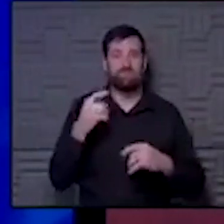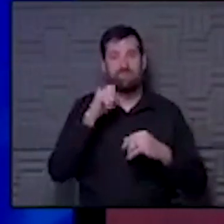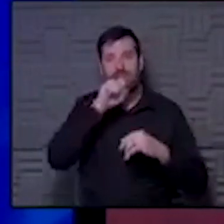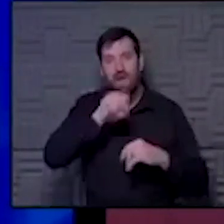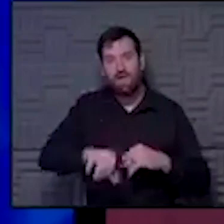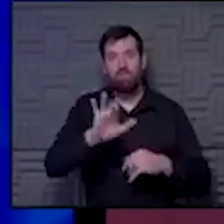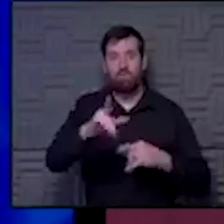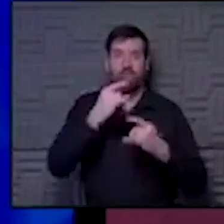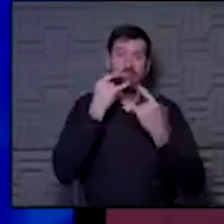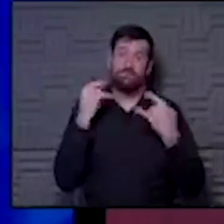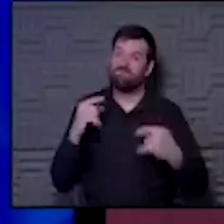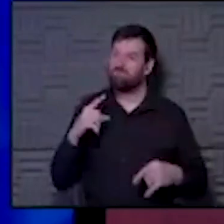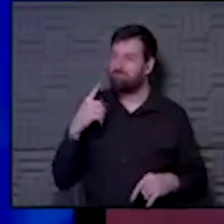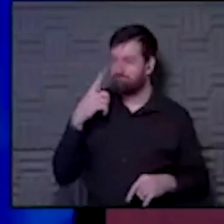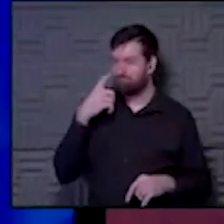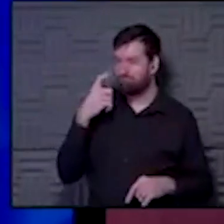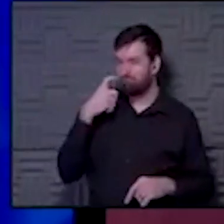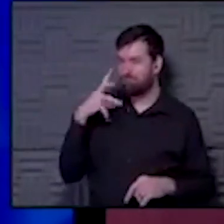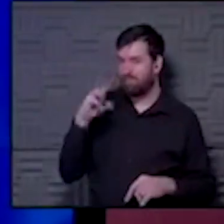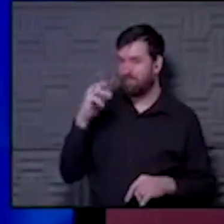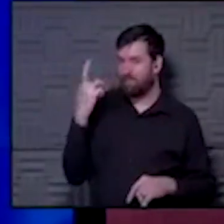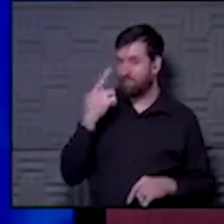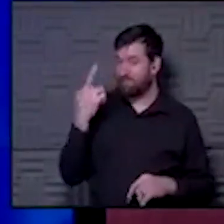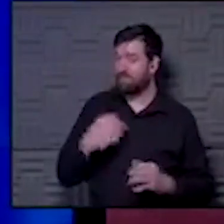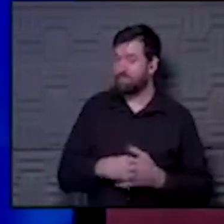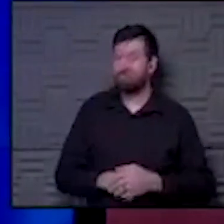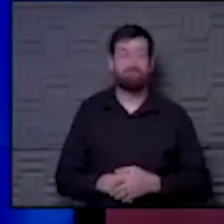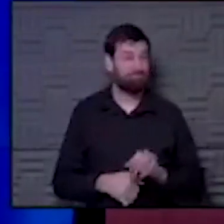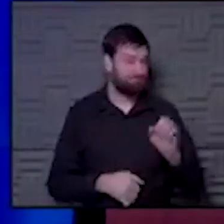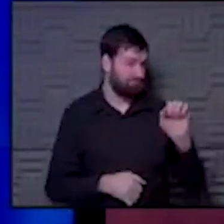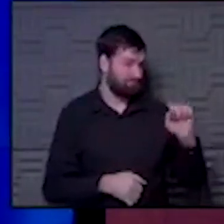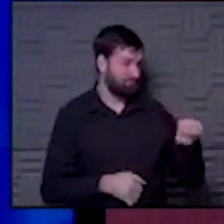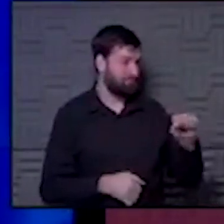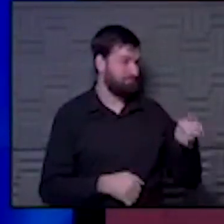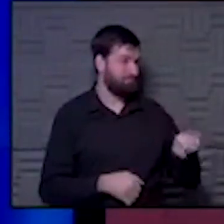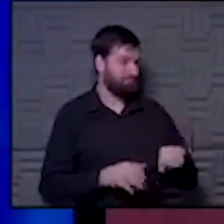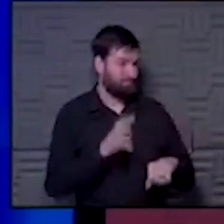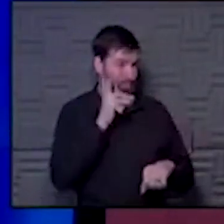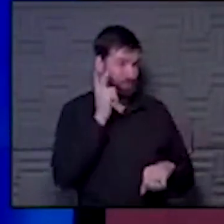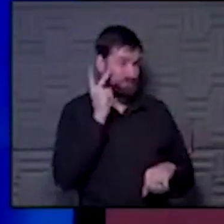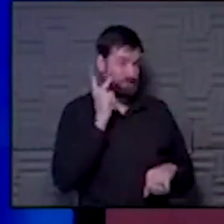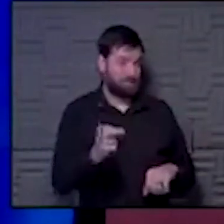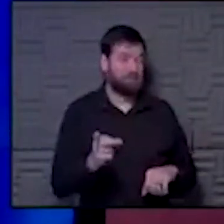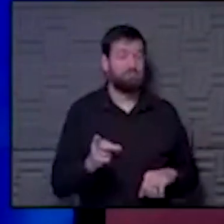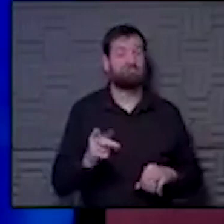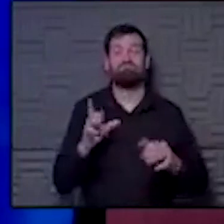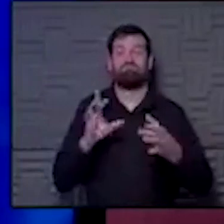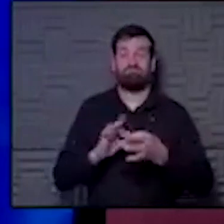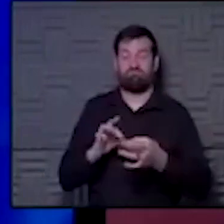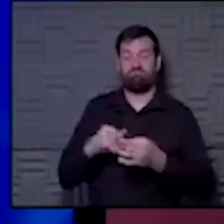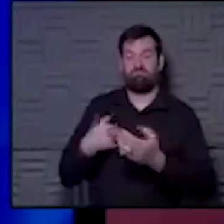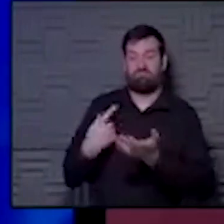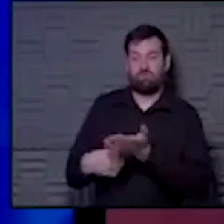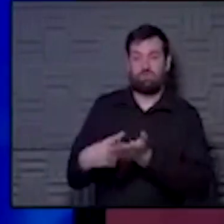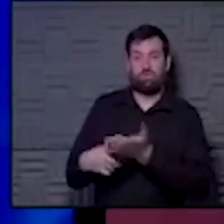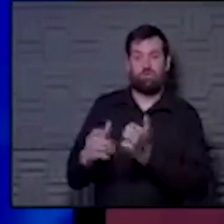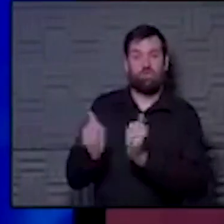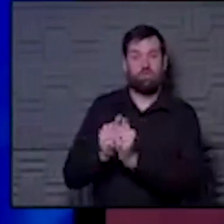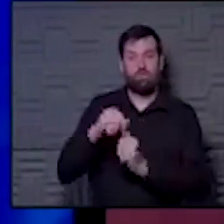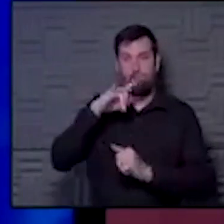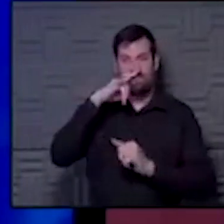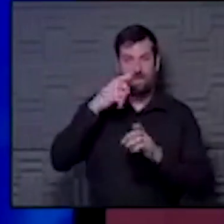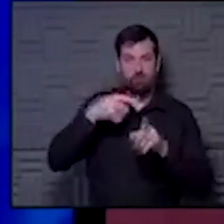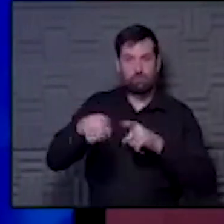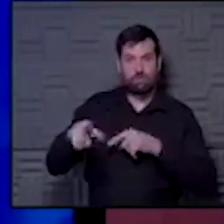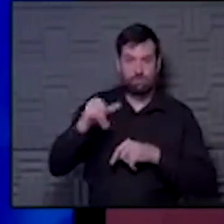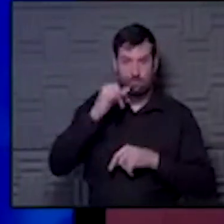mask. I bet there's 50 reasons to love a mask. Yes, there are, and we're going to see those. And just anecdotally, I was talking with pediatrics yesterday because